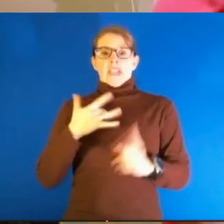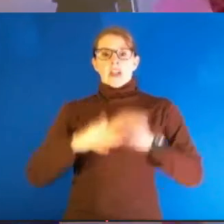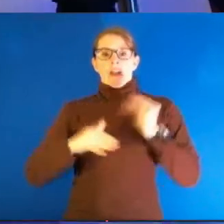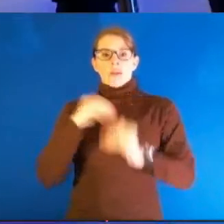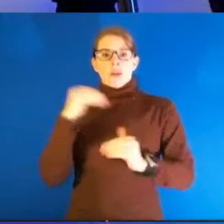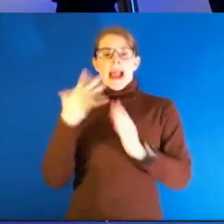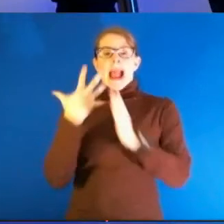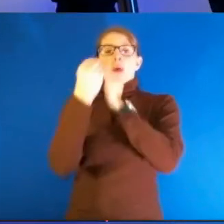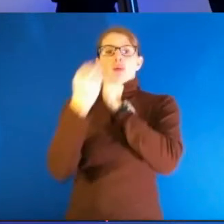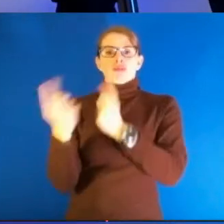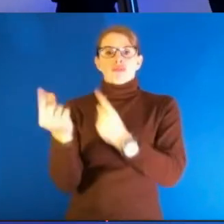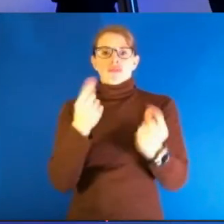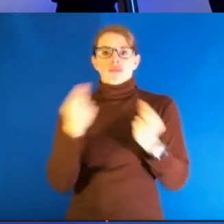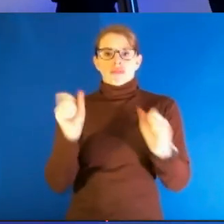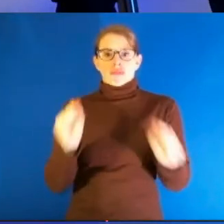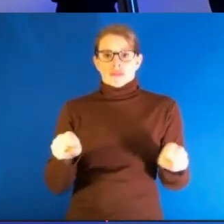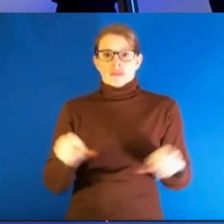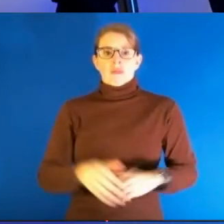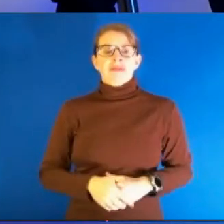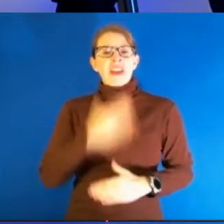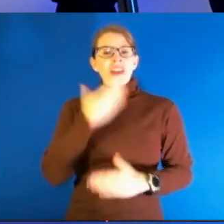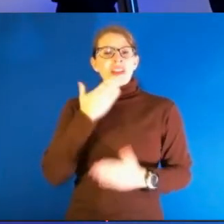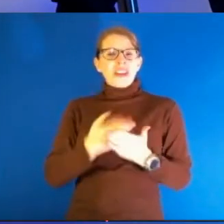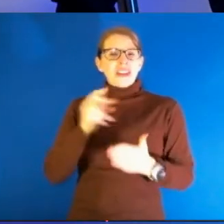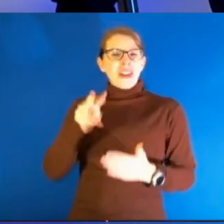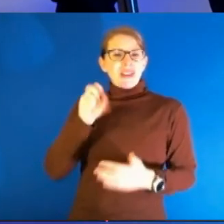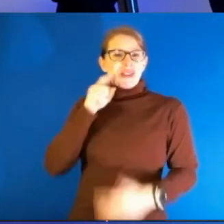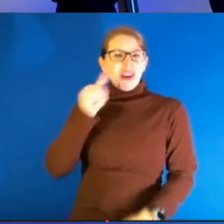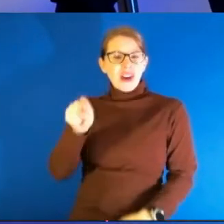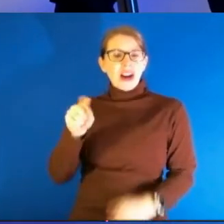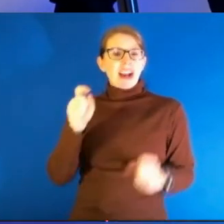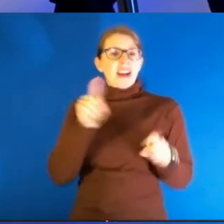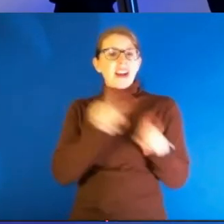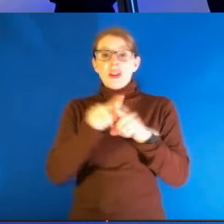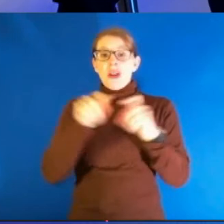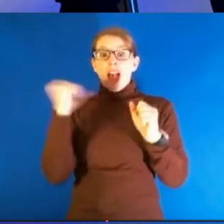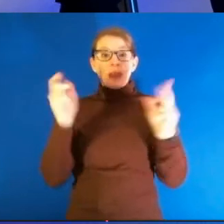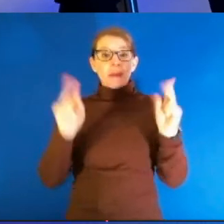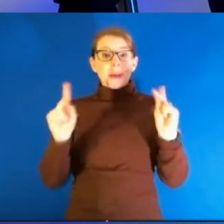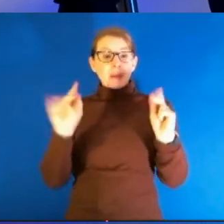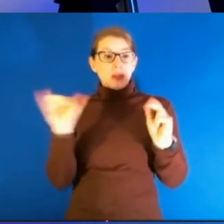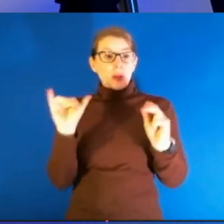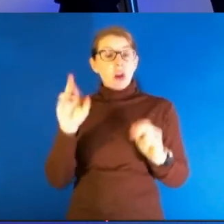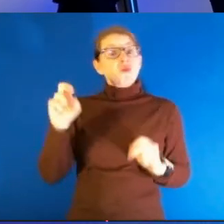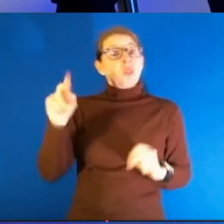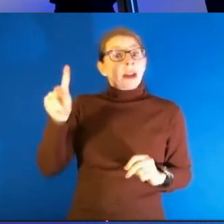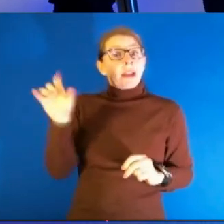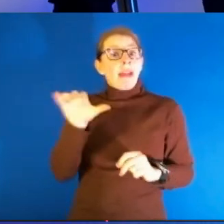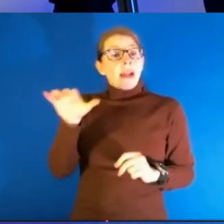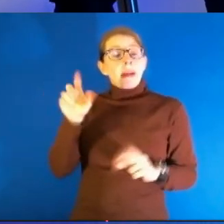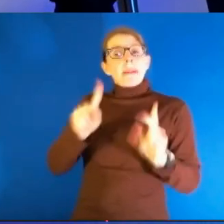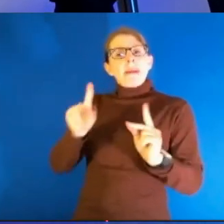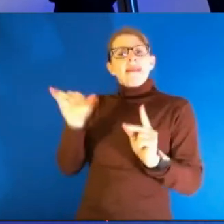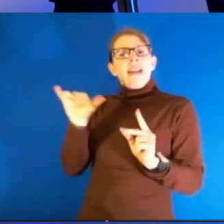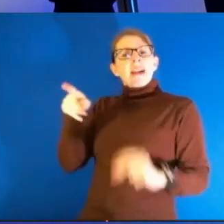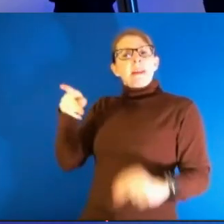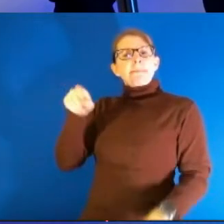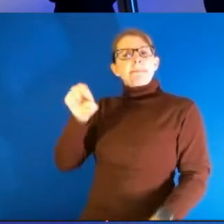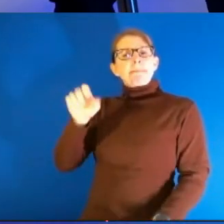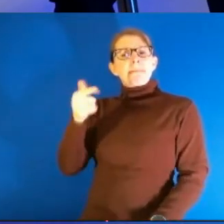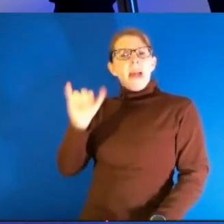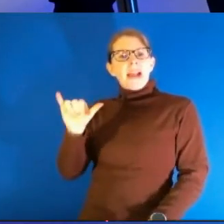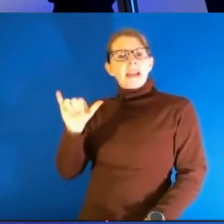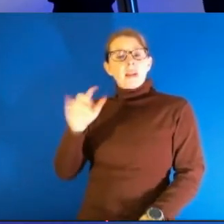out. Good news for her and so many folks. So Rick, so for people like Peggy and other people, we've administered 100